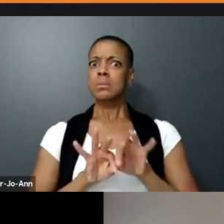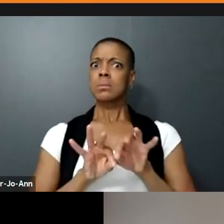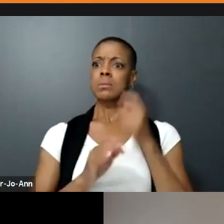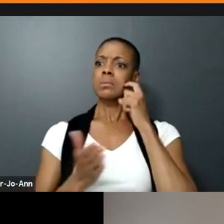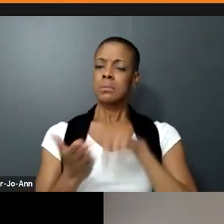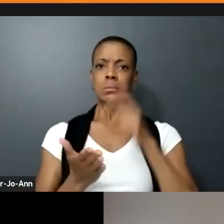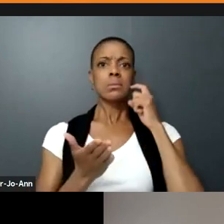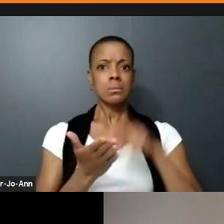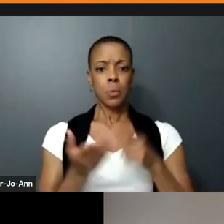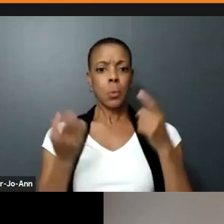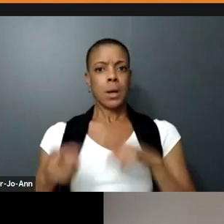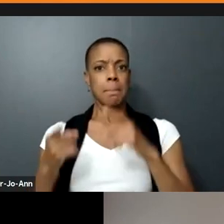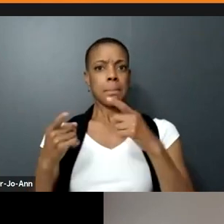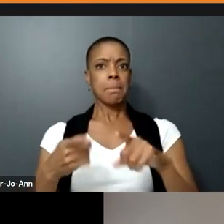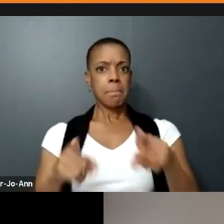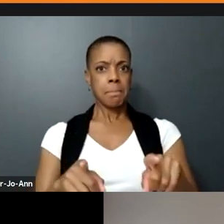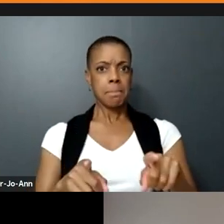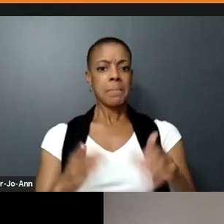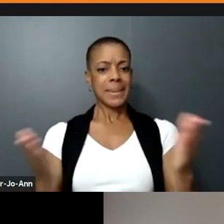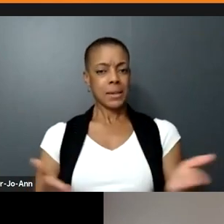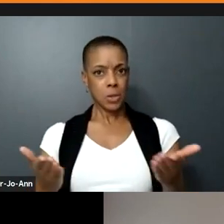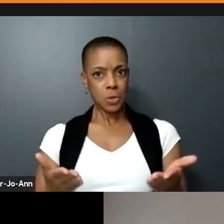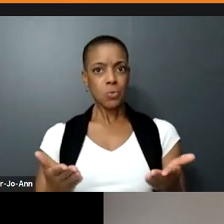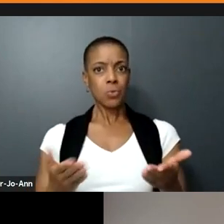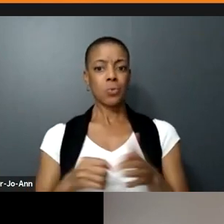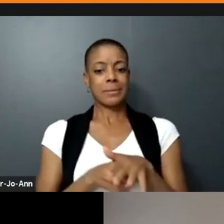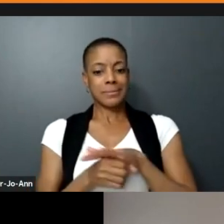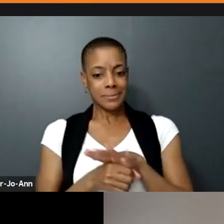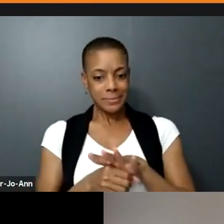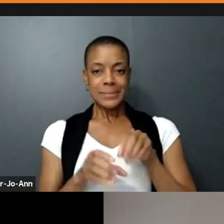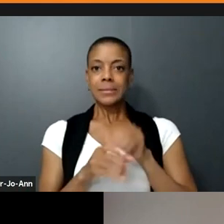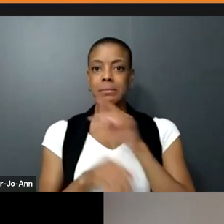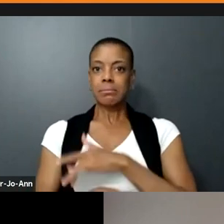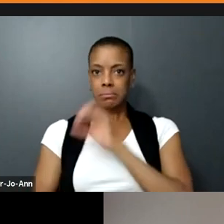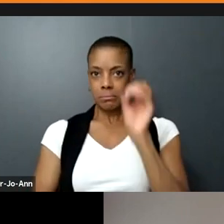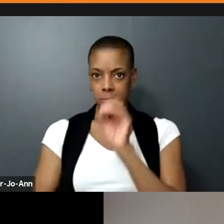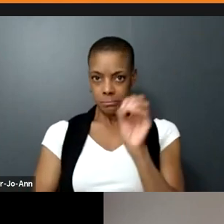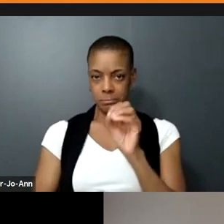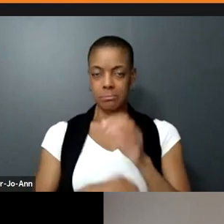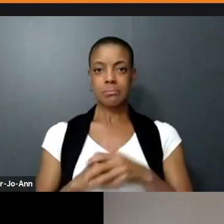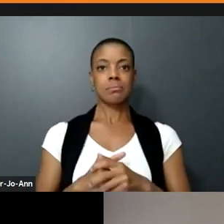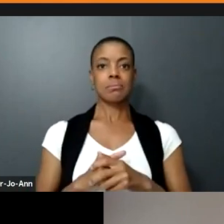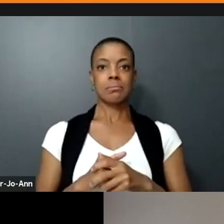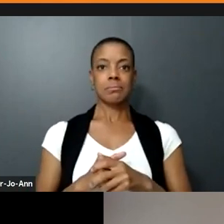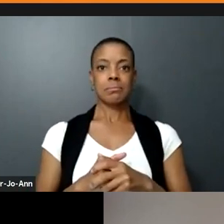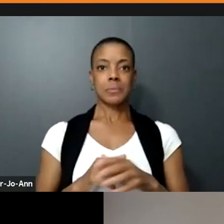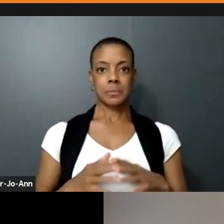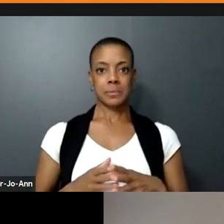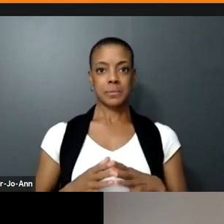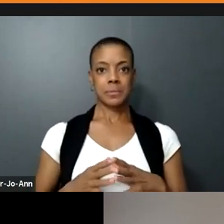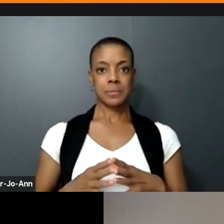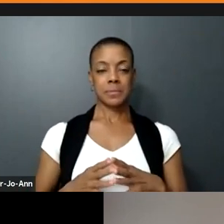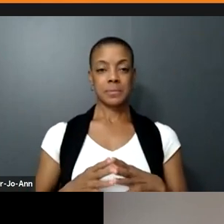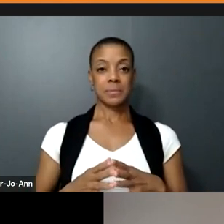and recognizing what is happening on Turtle Island, but also locally within this province. And again, within the territories we work, live and play.